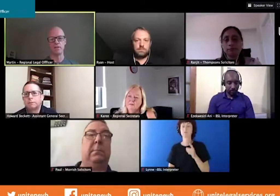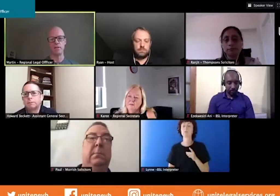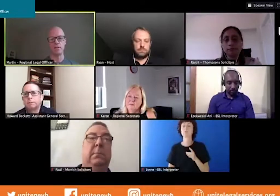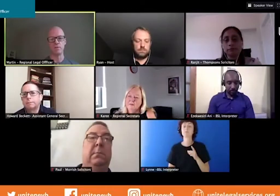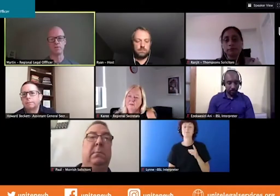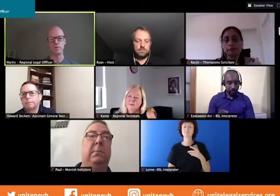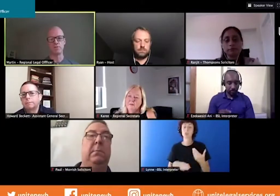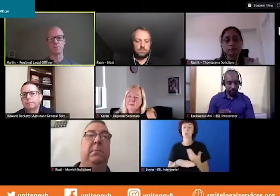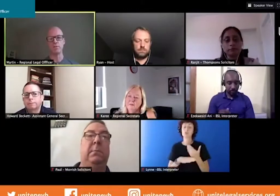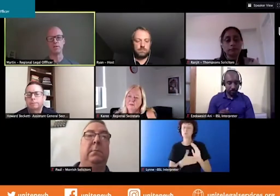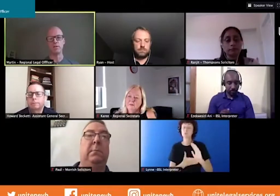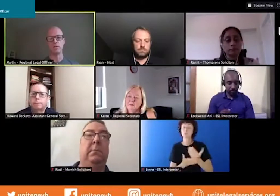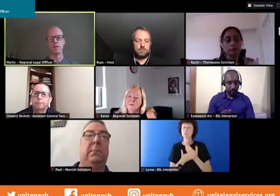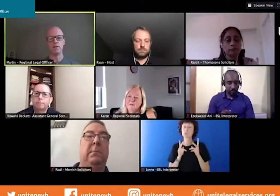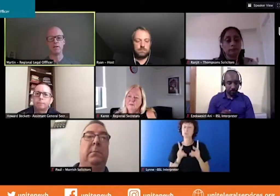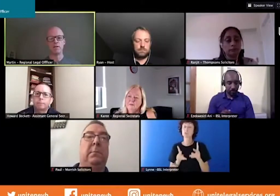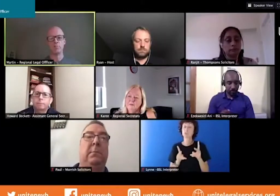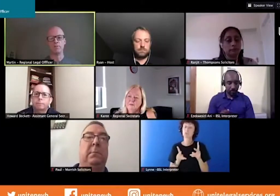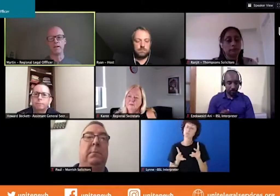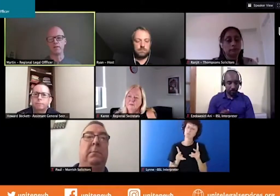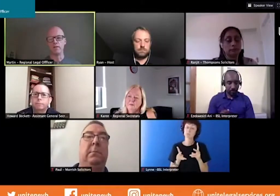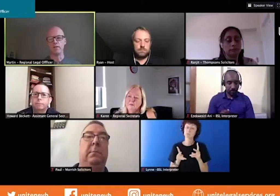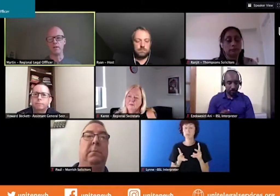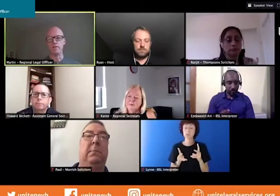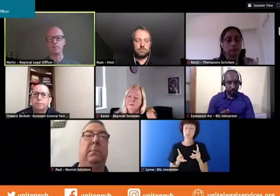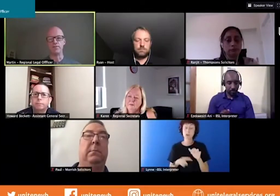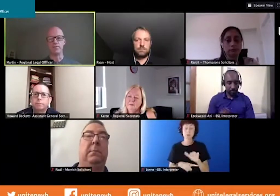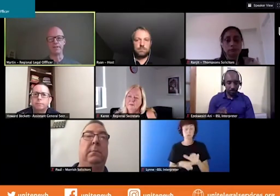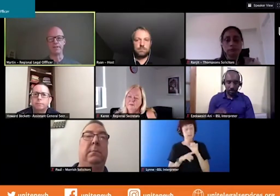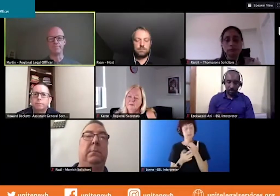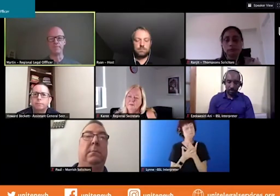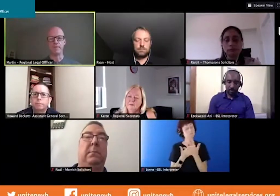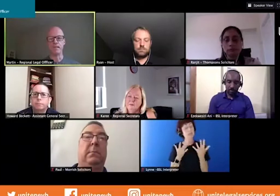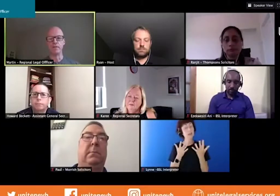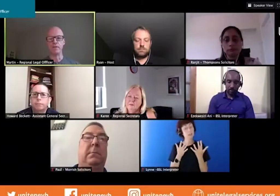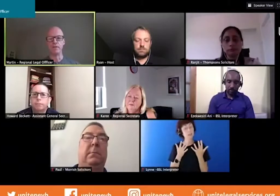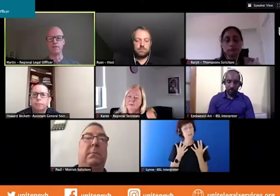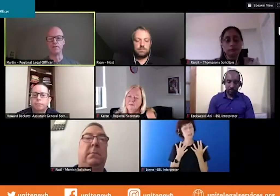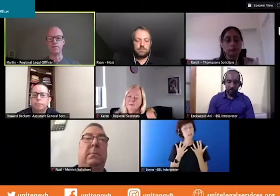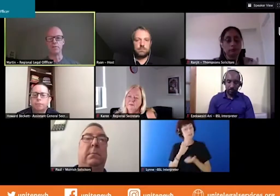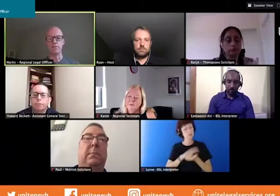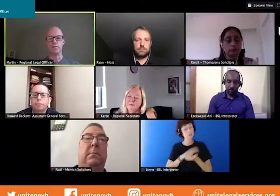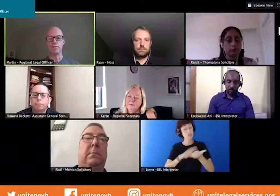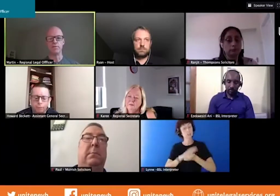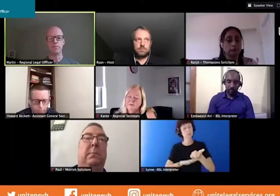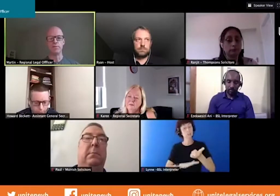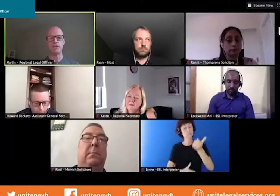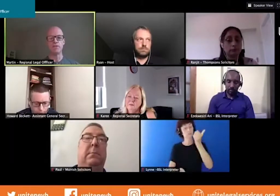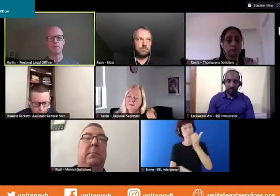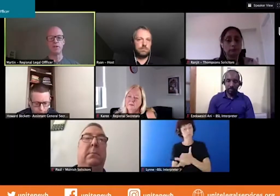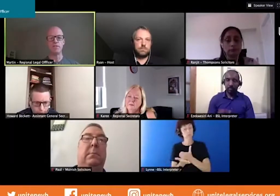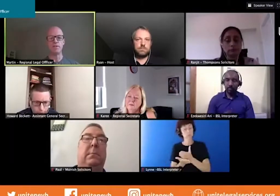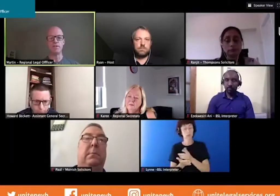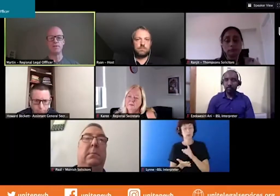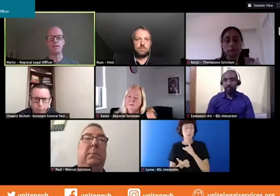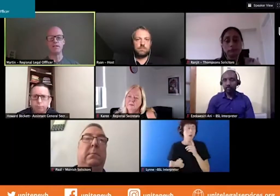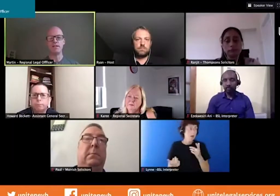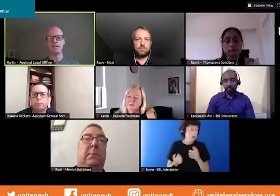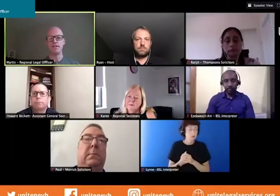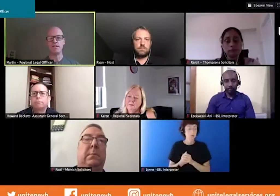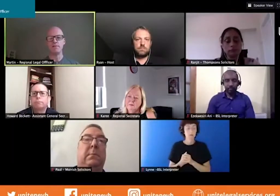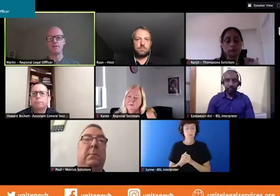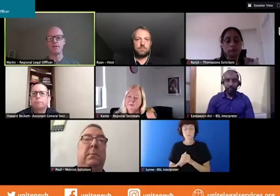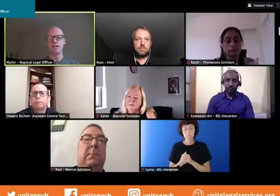probably prevented a lot of redundancies. But for me, it's a bit like when you're a kid and you came